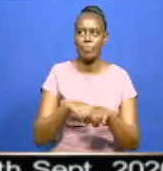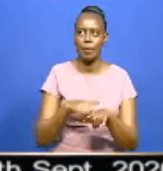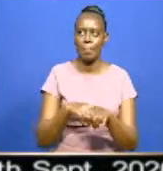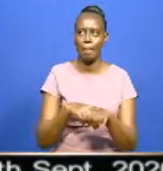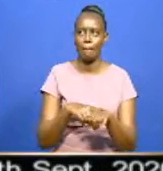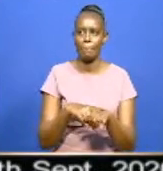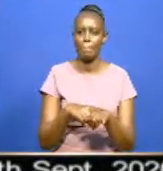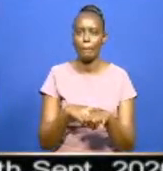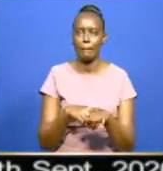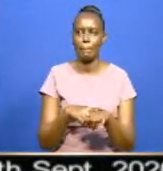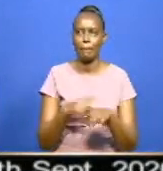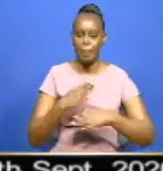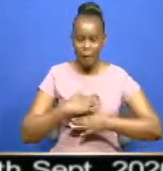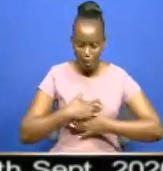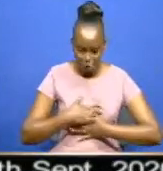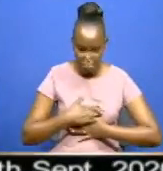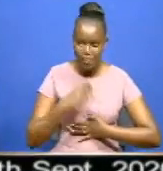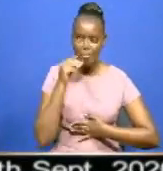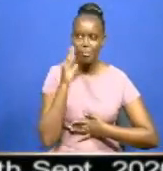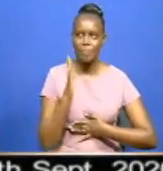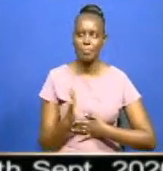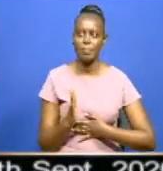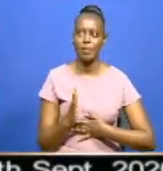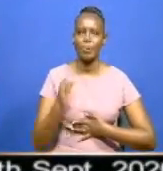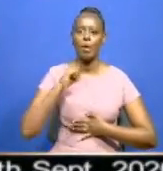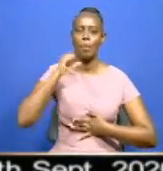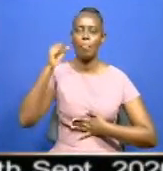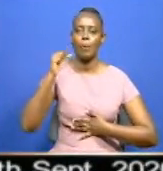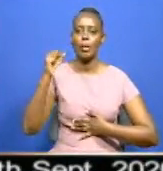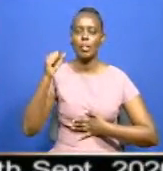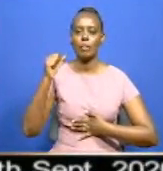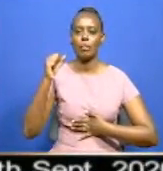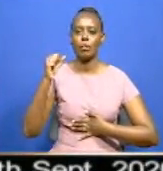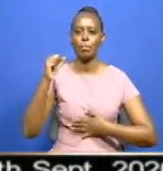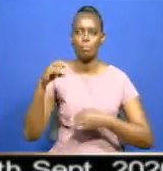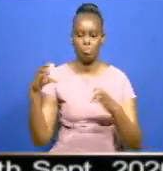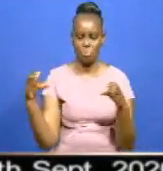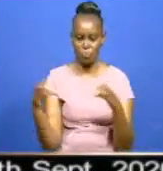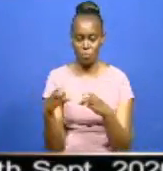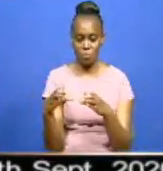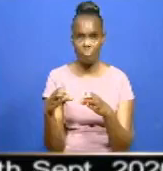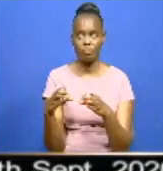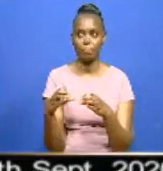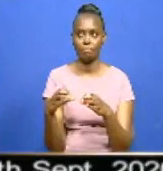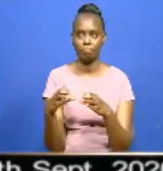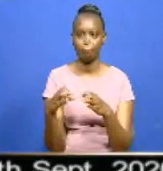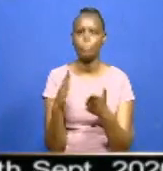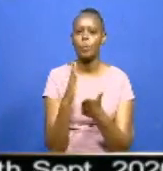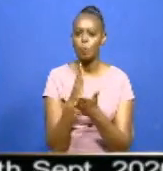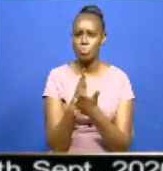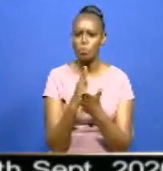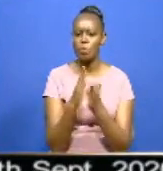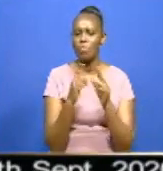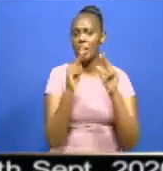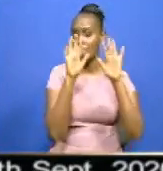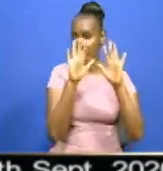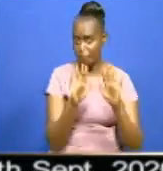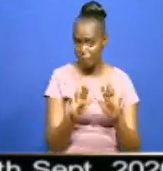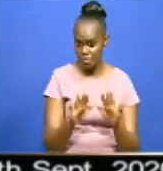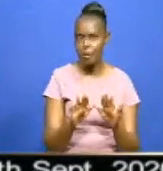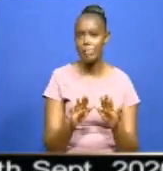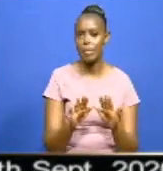Speaker, political parties obviously play a big role